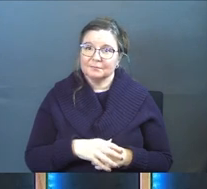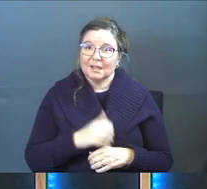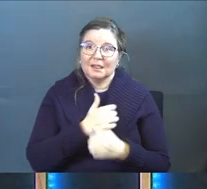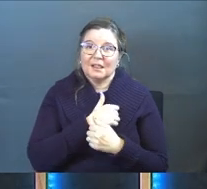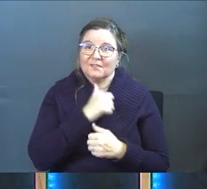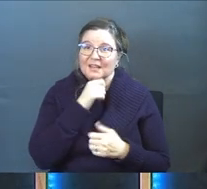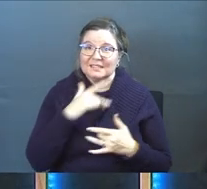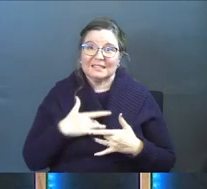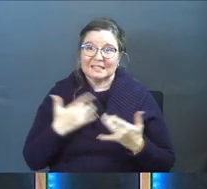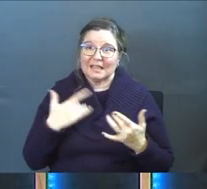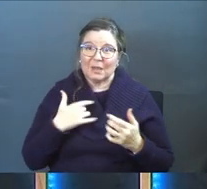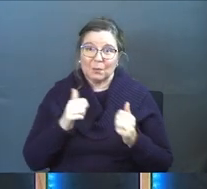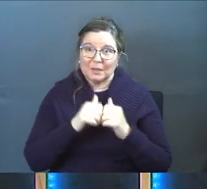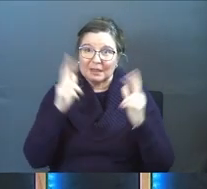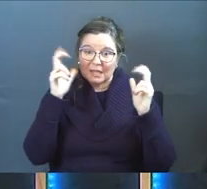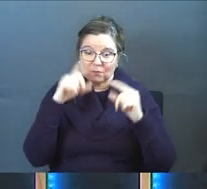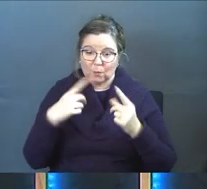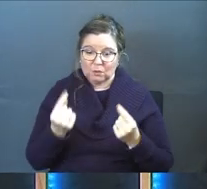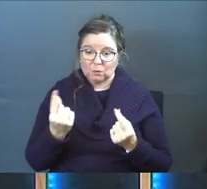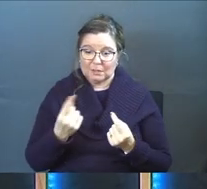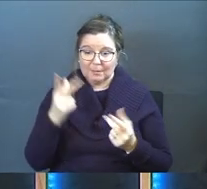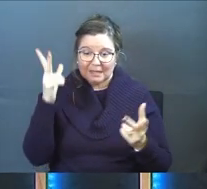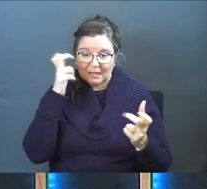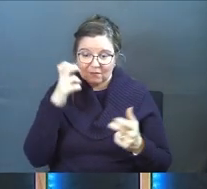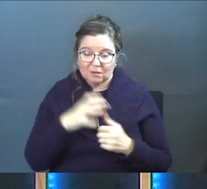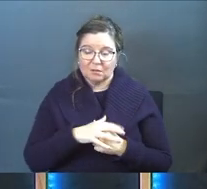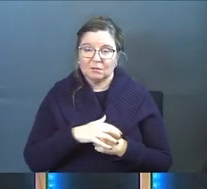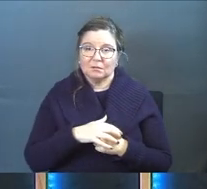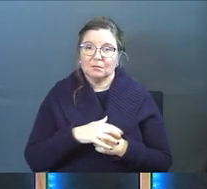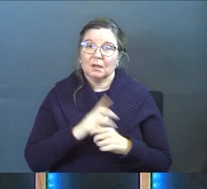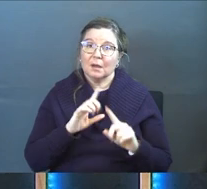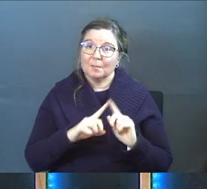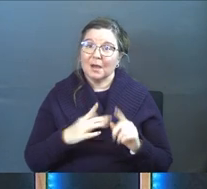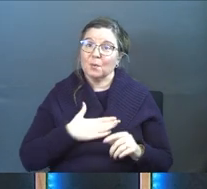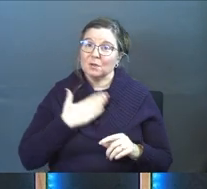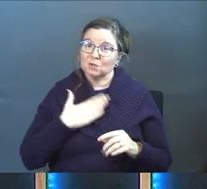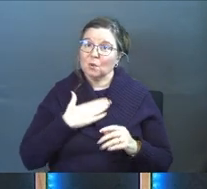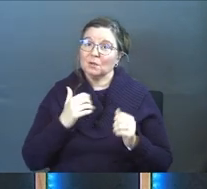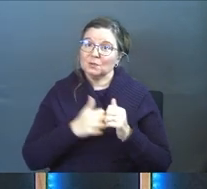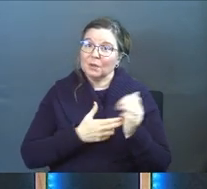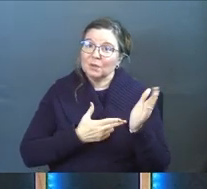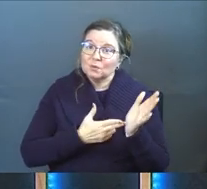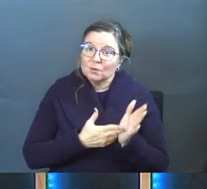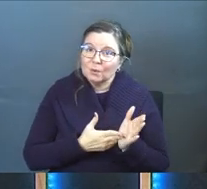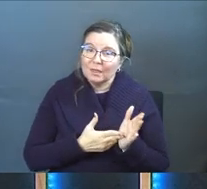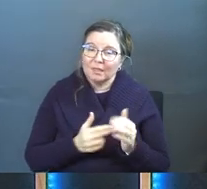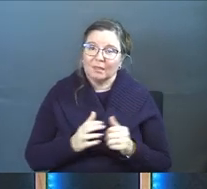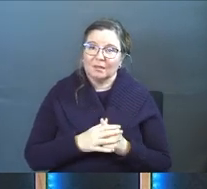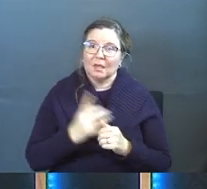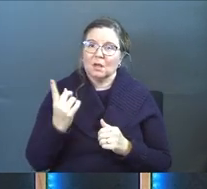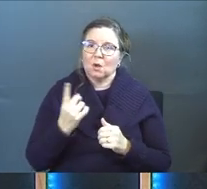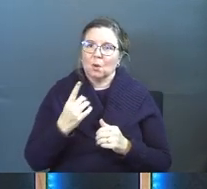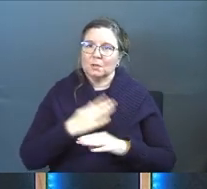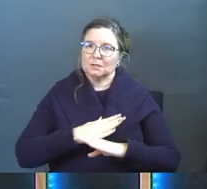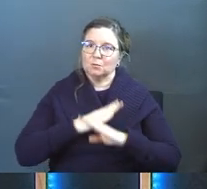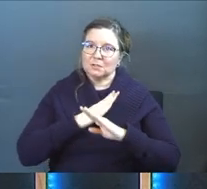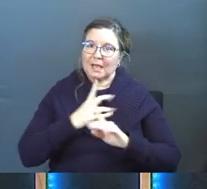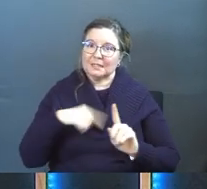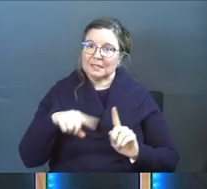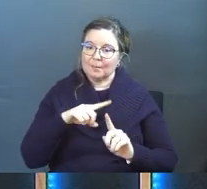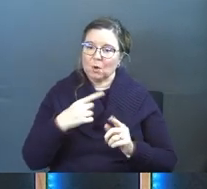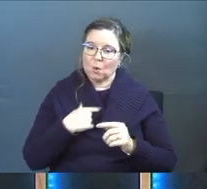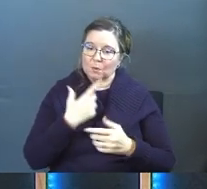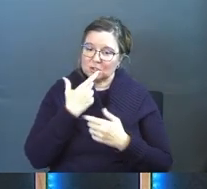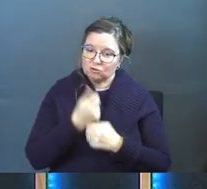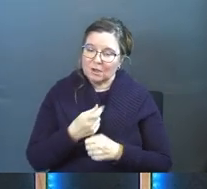Love does not delight in evil when they do something evil, but rejoices with the truth. It always protects them.